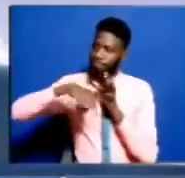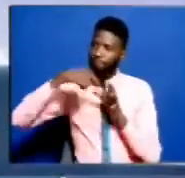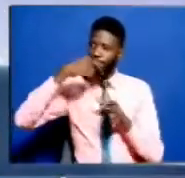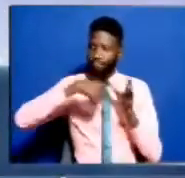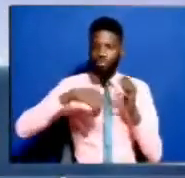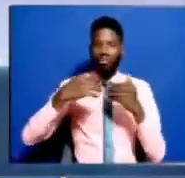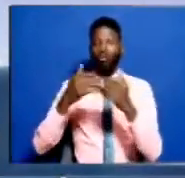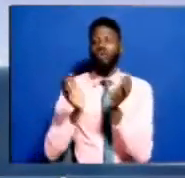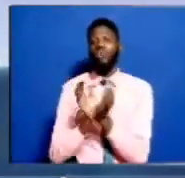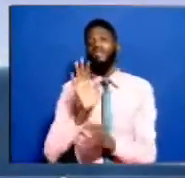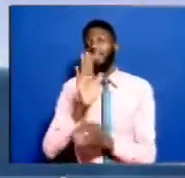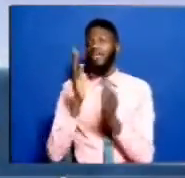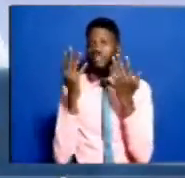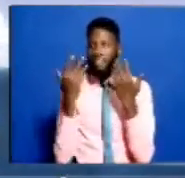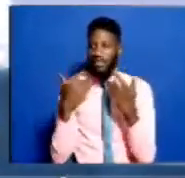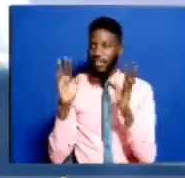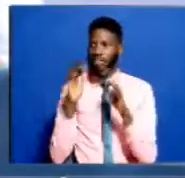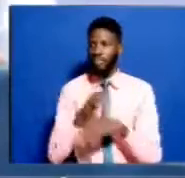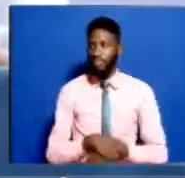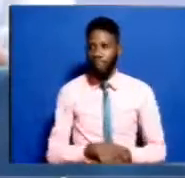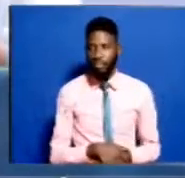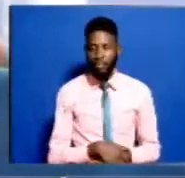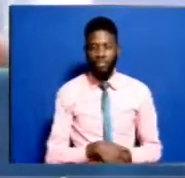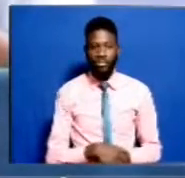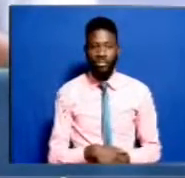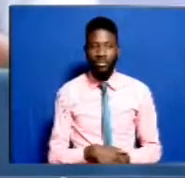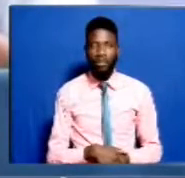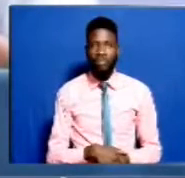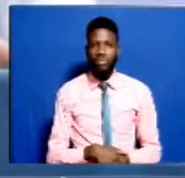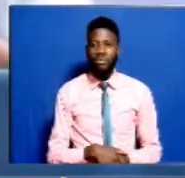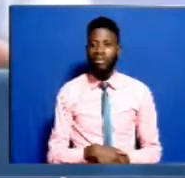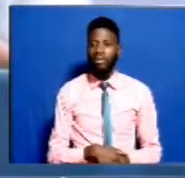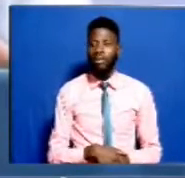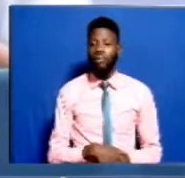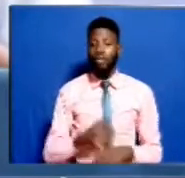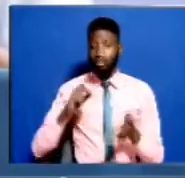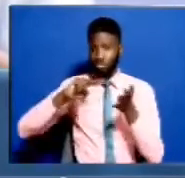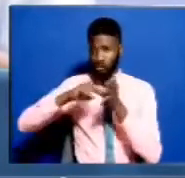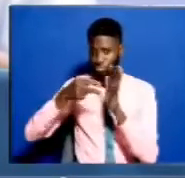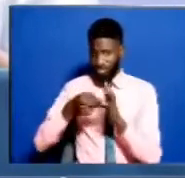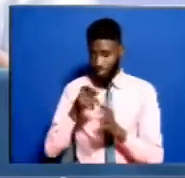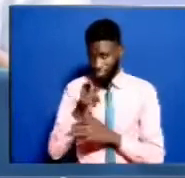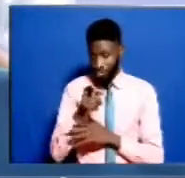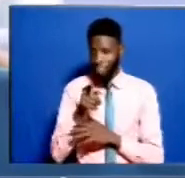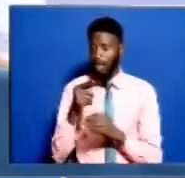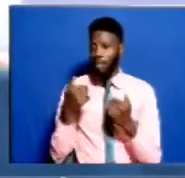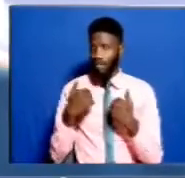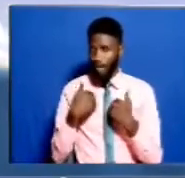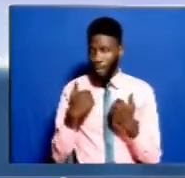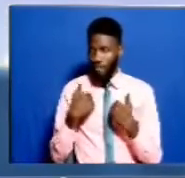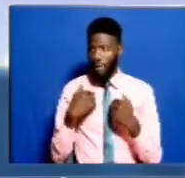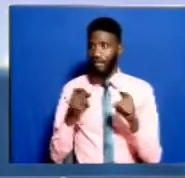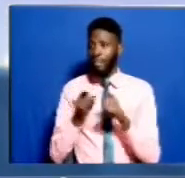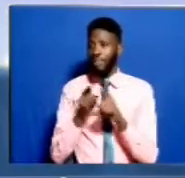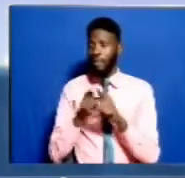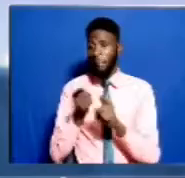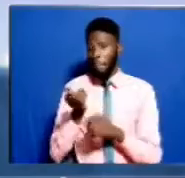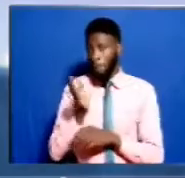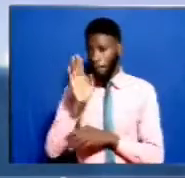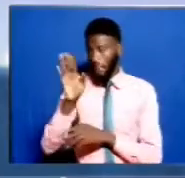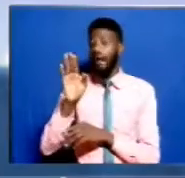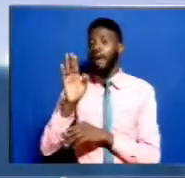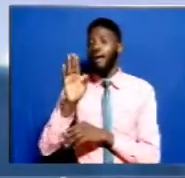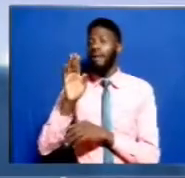tulianza. That we thank you for the project, but when you go back try to mobilize the resources again, we still have some other